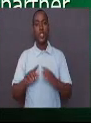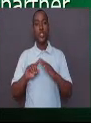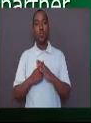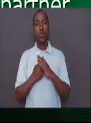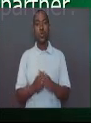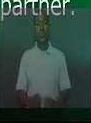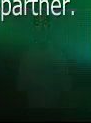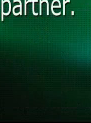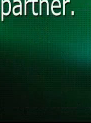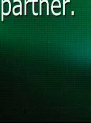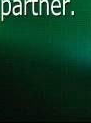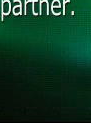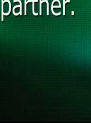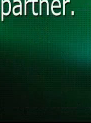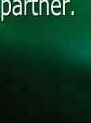Begin.